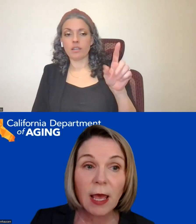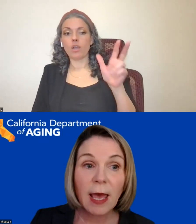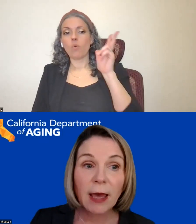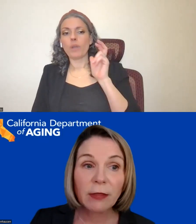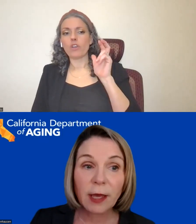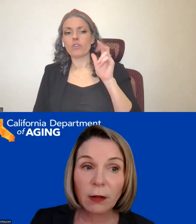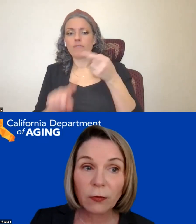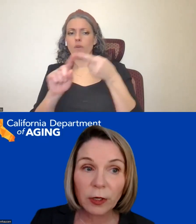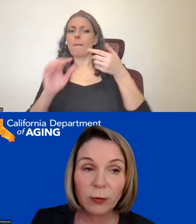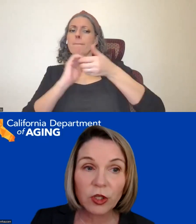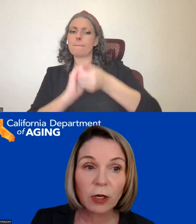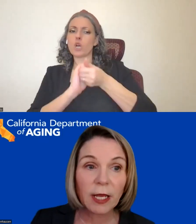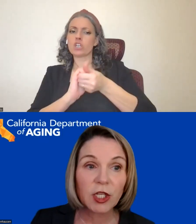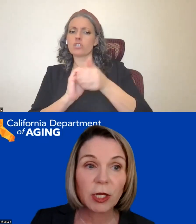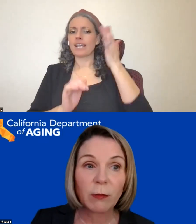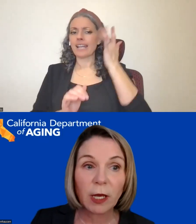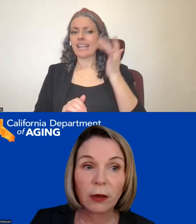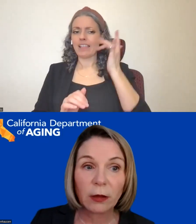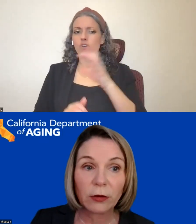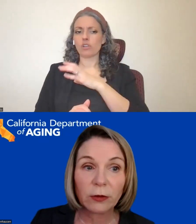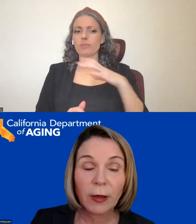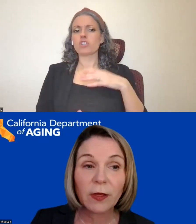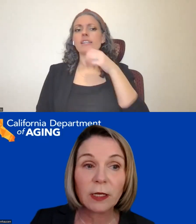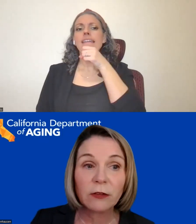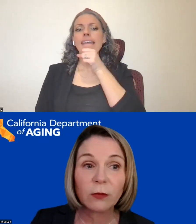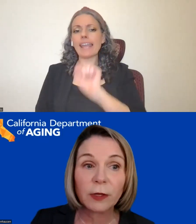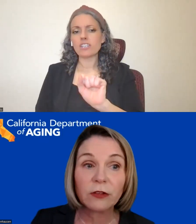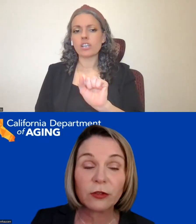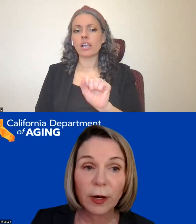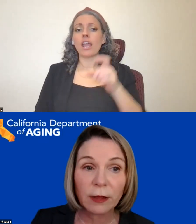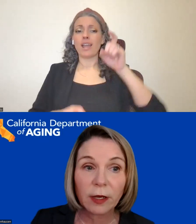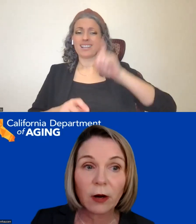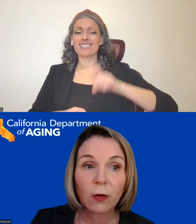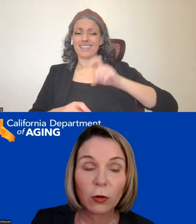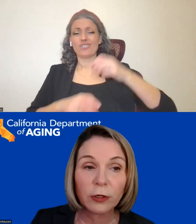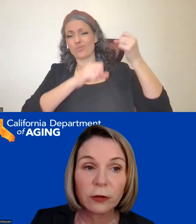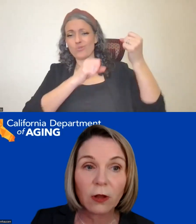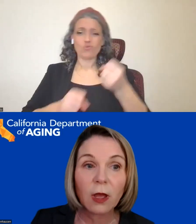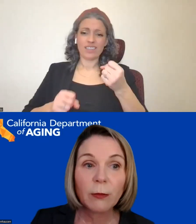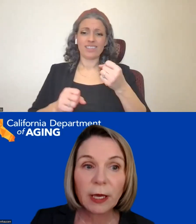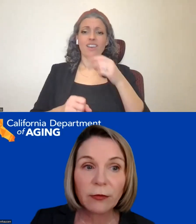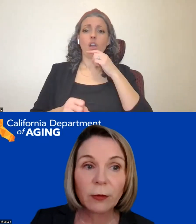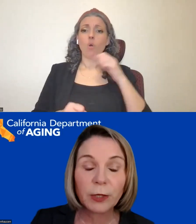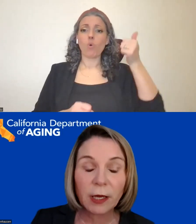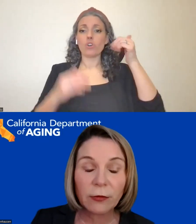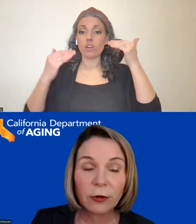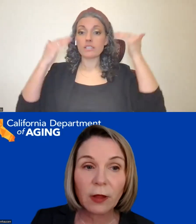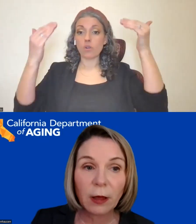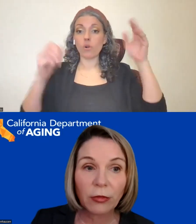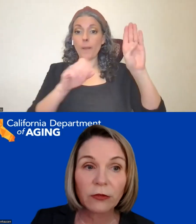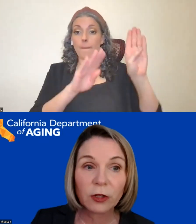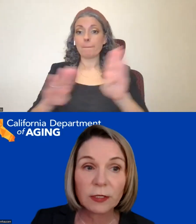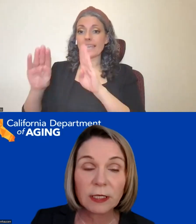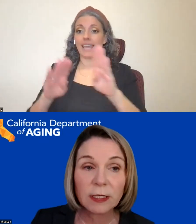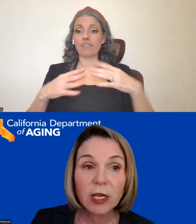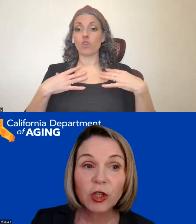partners at the California Commission on Aging and many others about the need to really strengthen our older adult behavioral